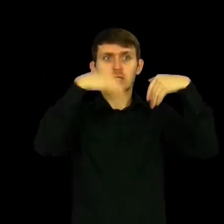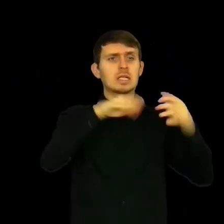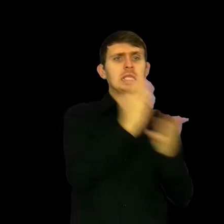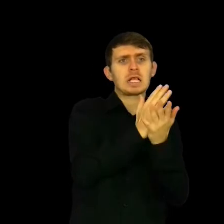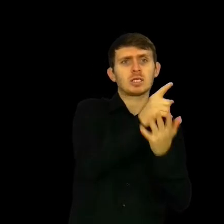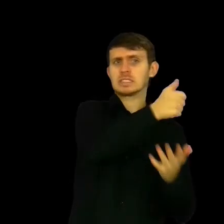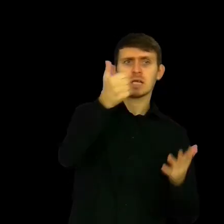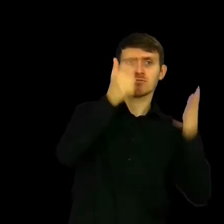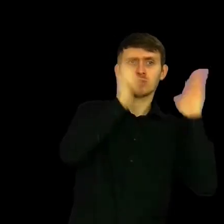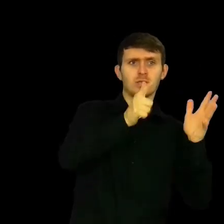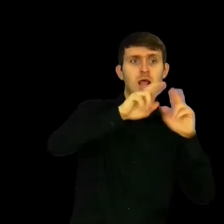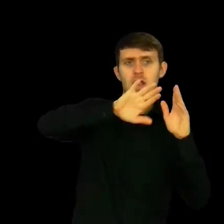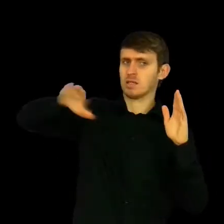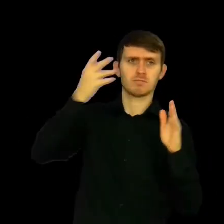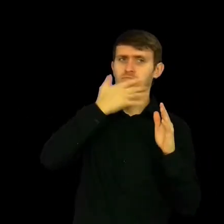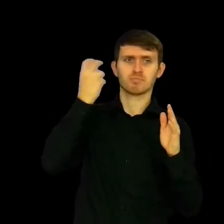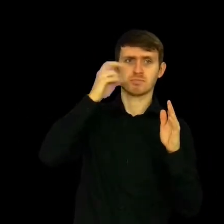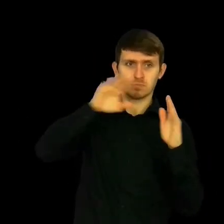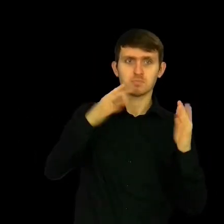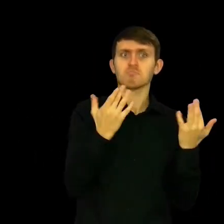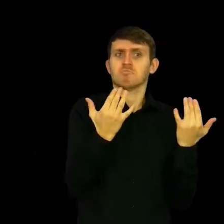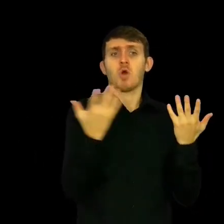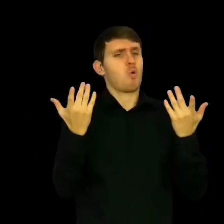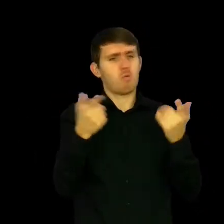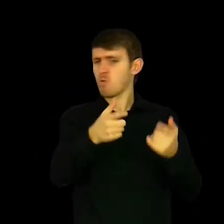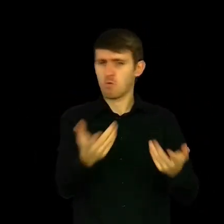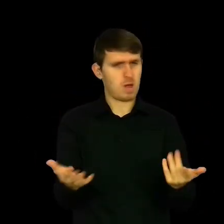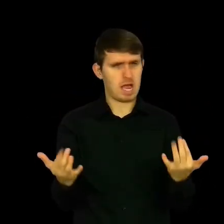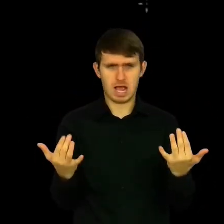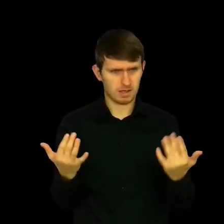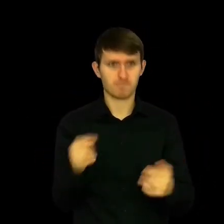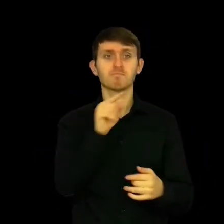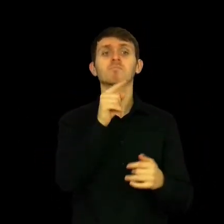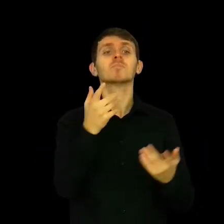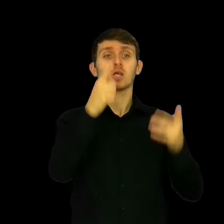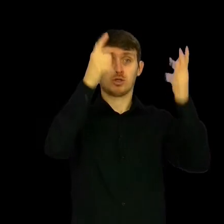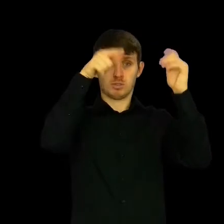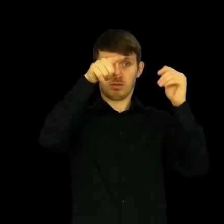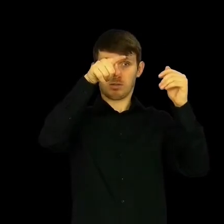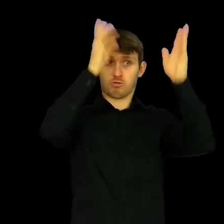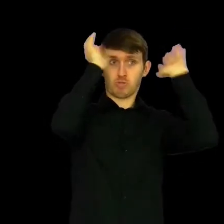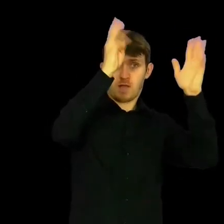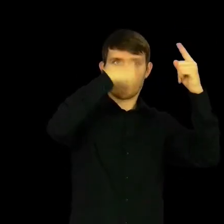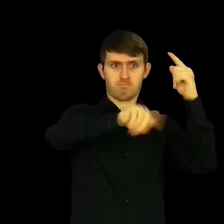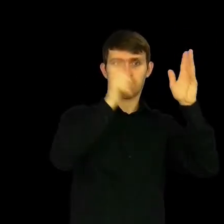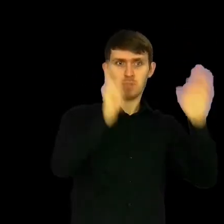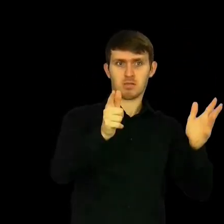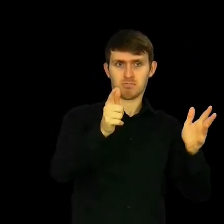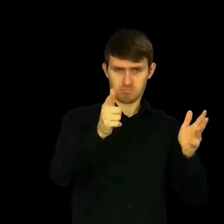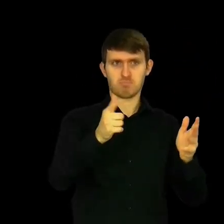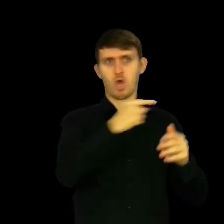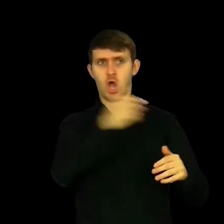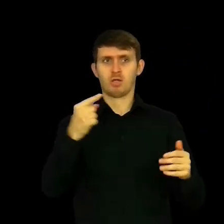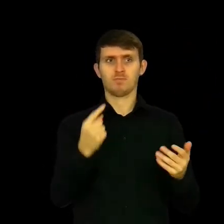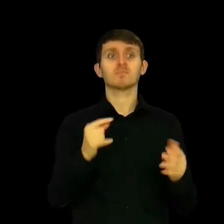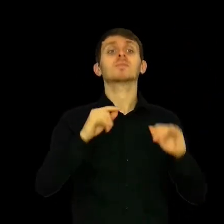9,456 minus just 7,000? Right? That's pretty easy, because I just take 9,000 minus 7,000.